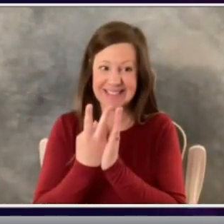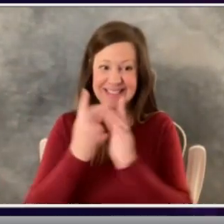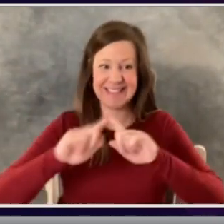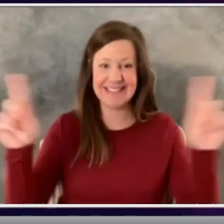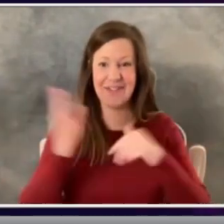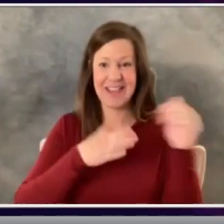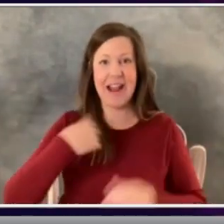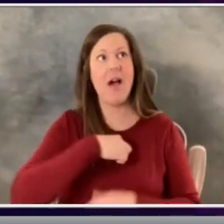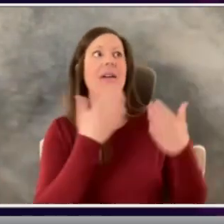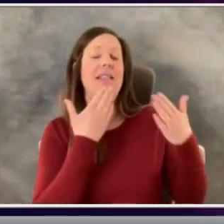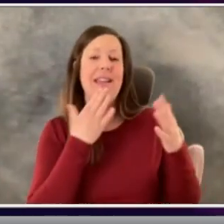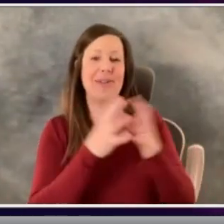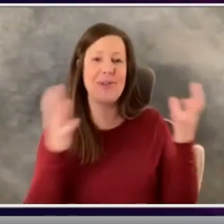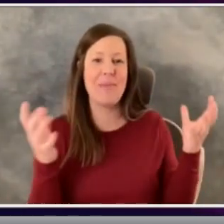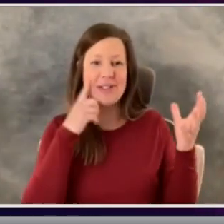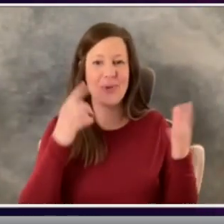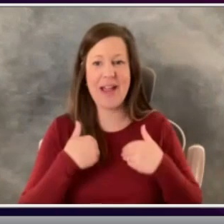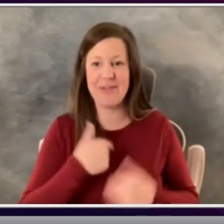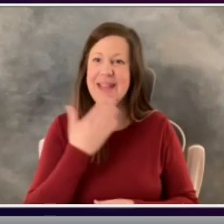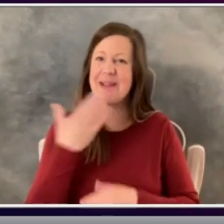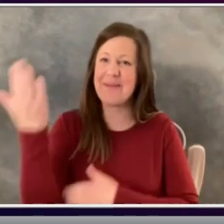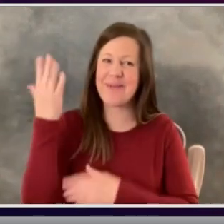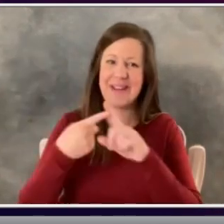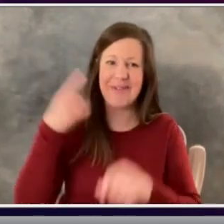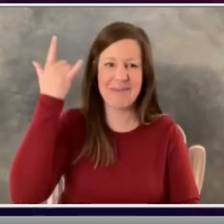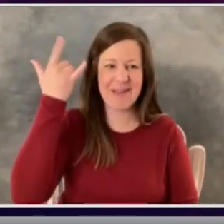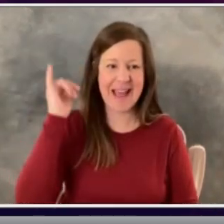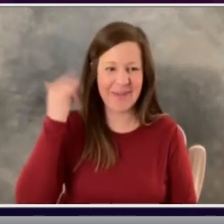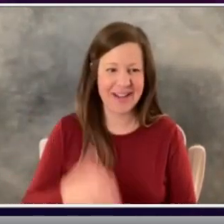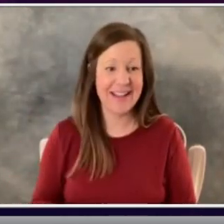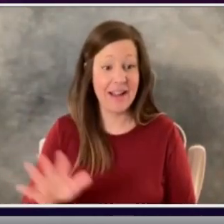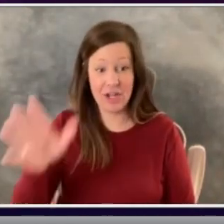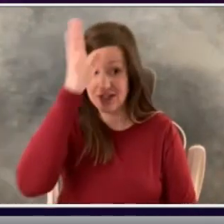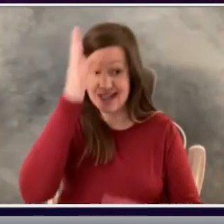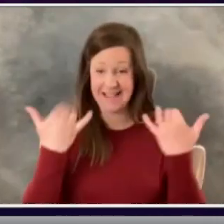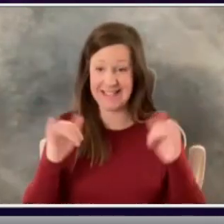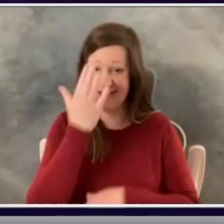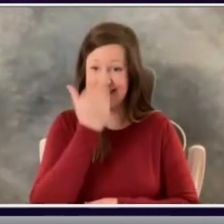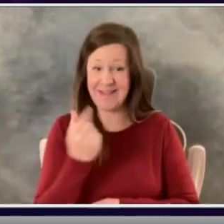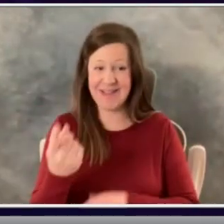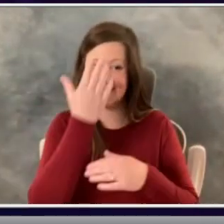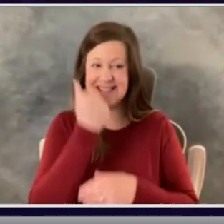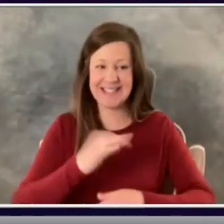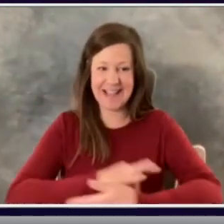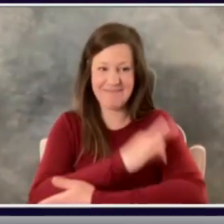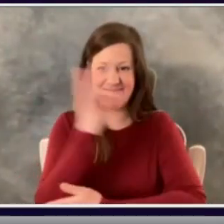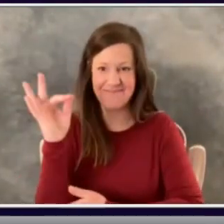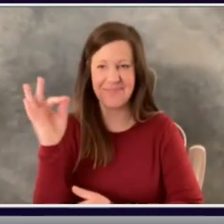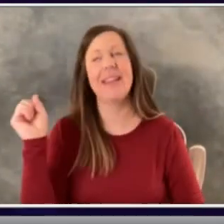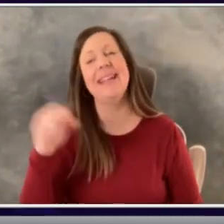Yeah, thank you for having me, and good morning from California. And your dad's still asleep. He gets to sleep in.